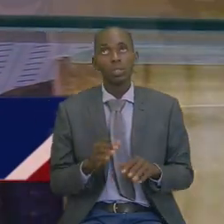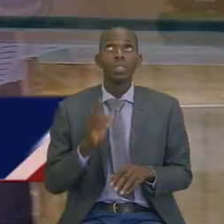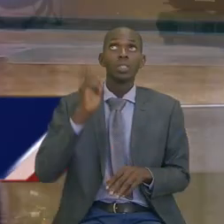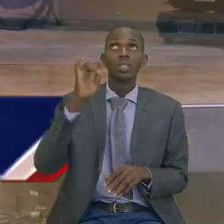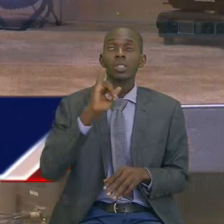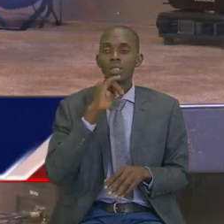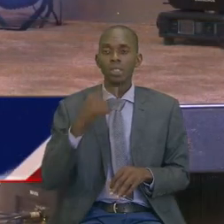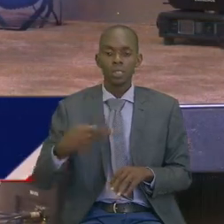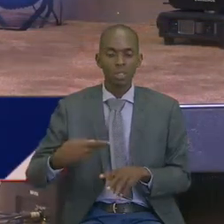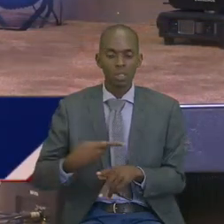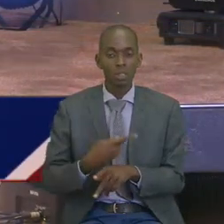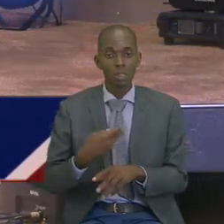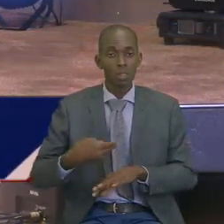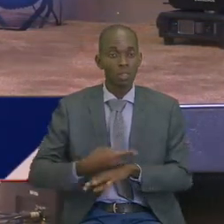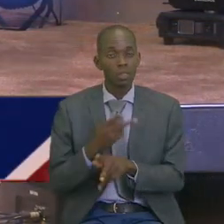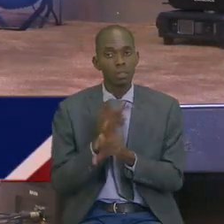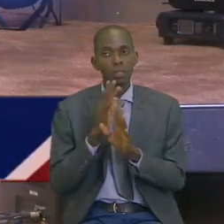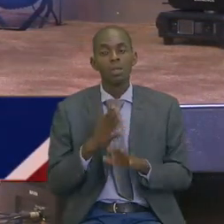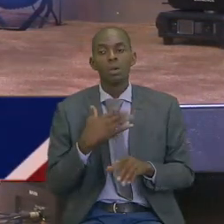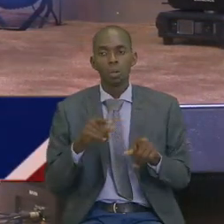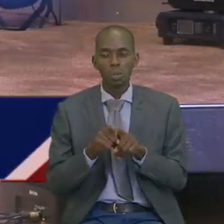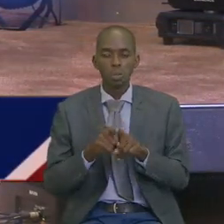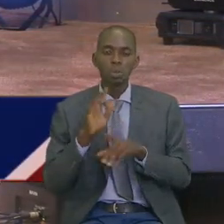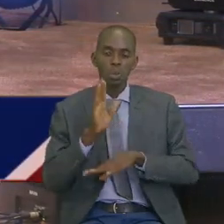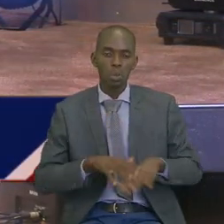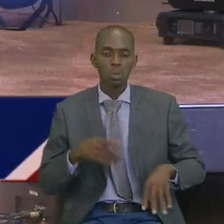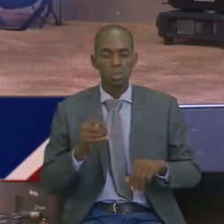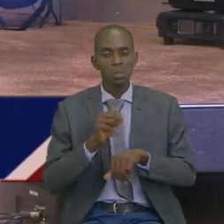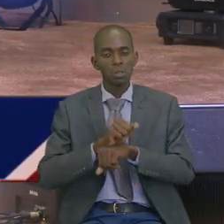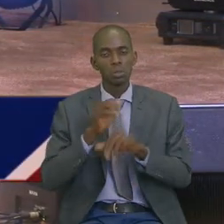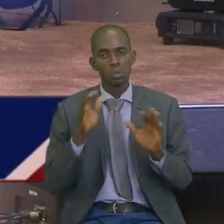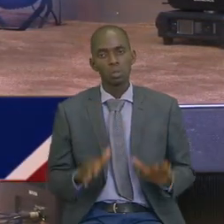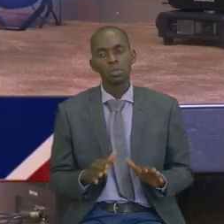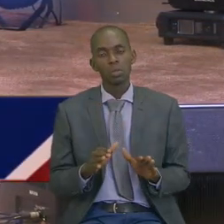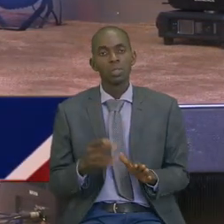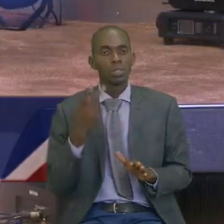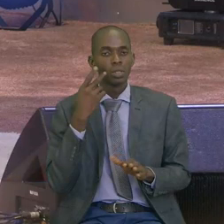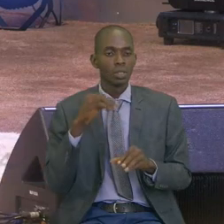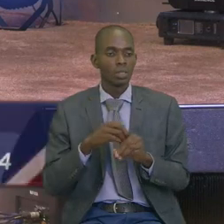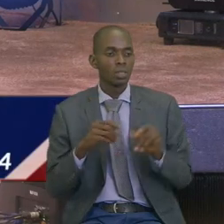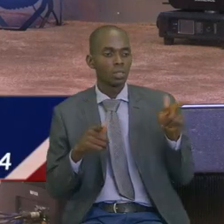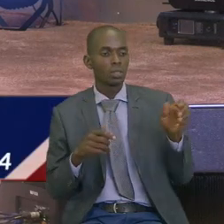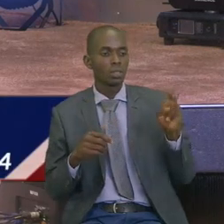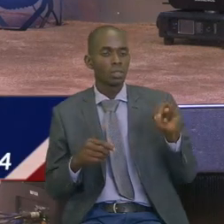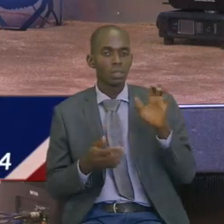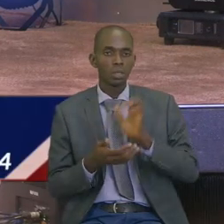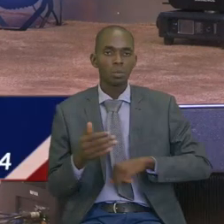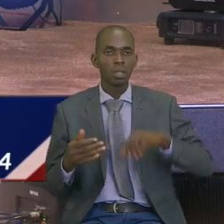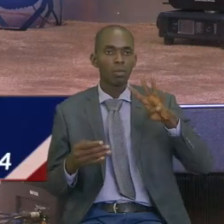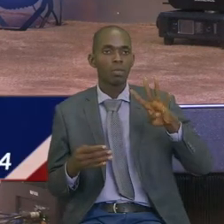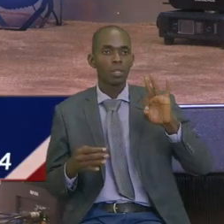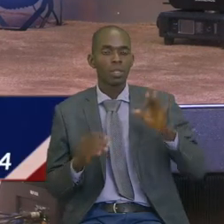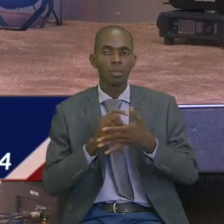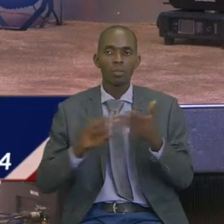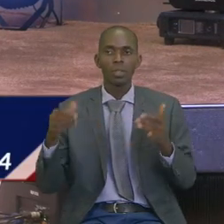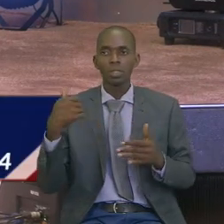shepherd. And it's referred to as stone, as the shepherd. If you look at Genesis chapter 49, reading from verse